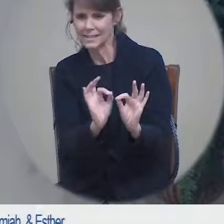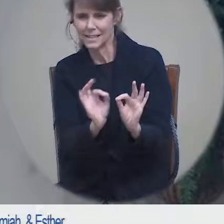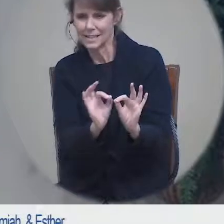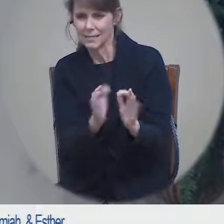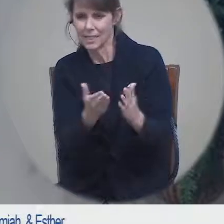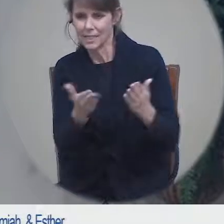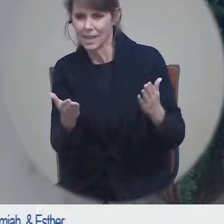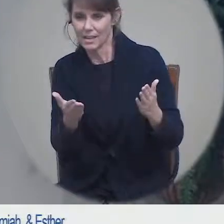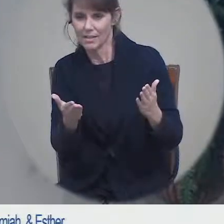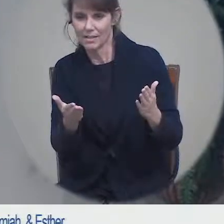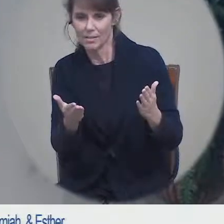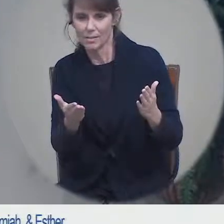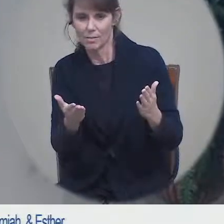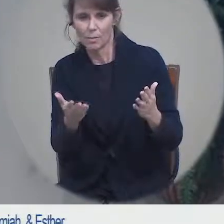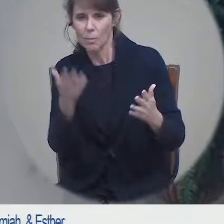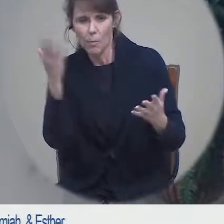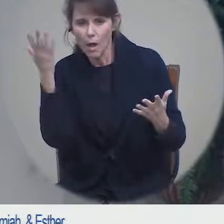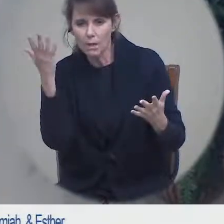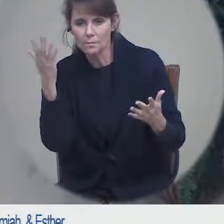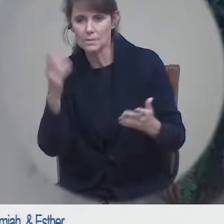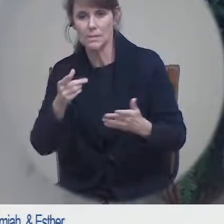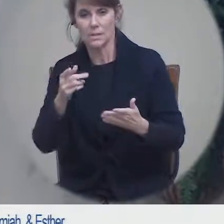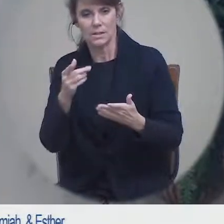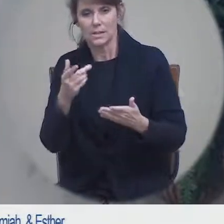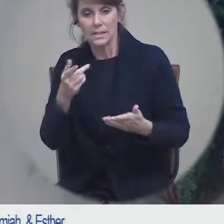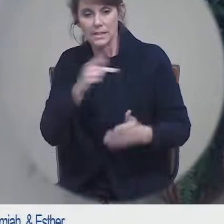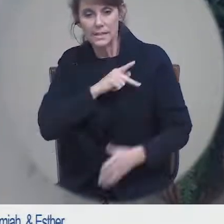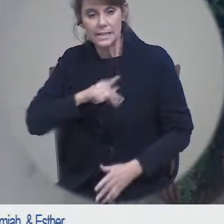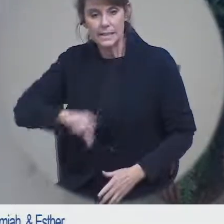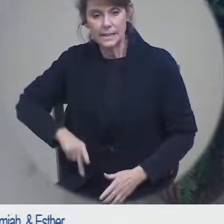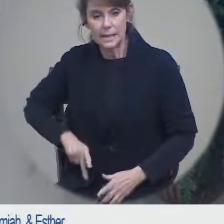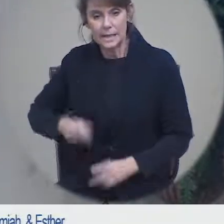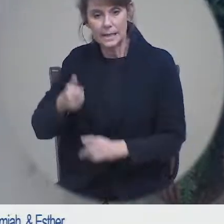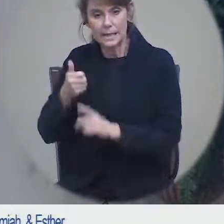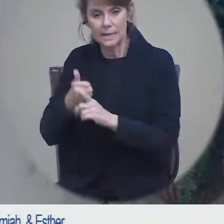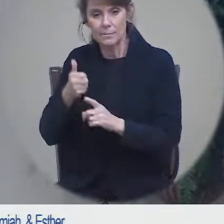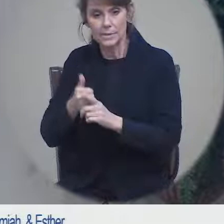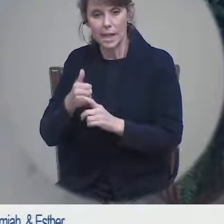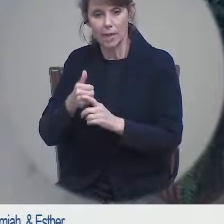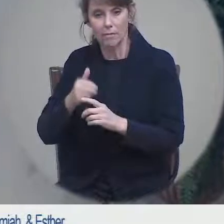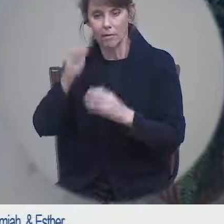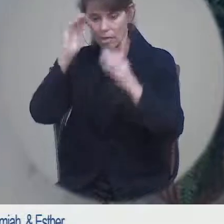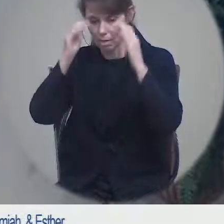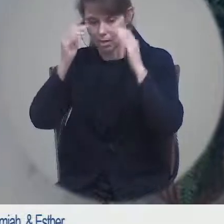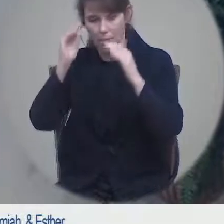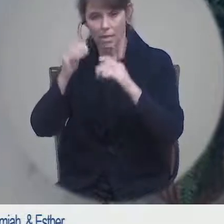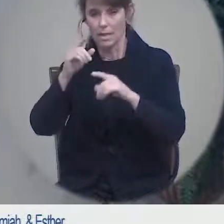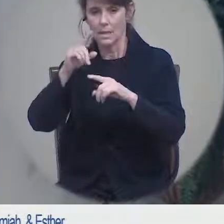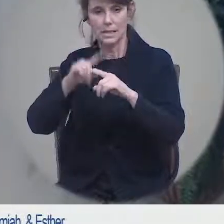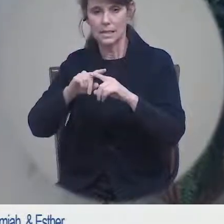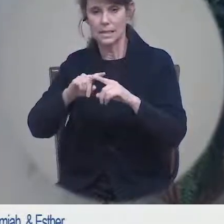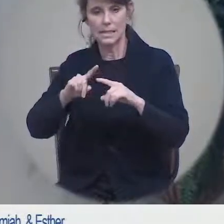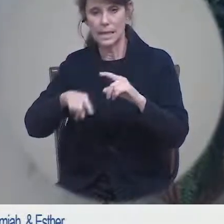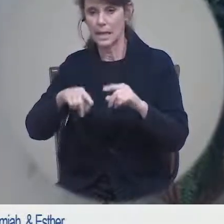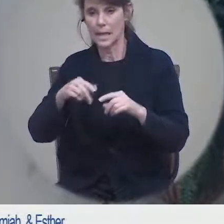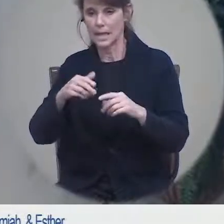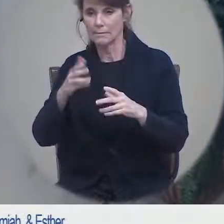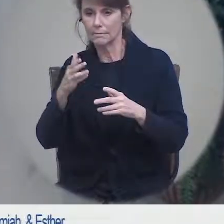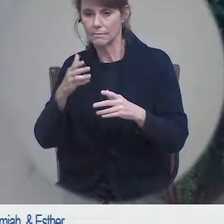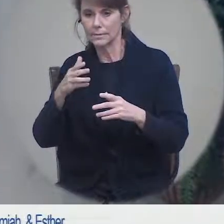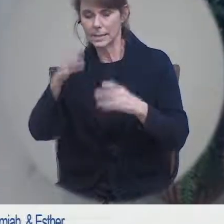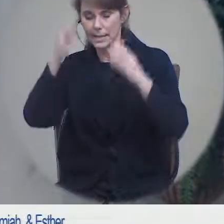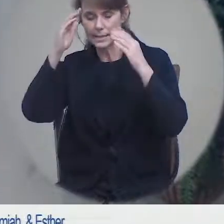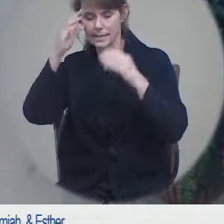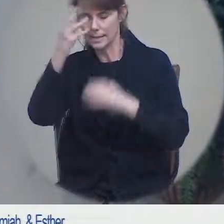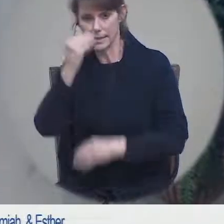was unable to sleep. I mean, if chapter 6 is a pivotal chapter, probably the pivotal phrase in that chapter